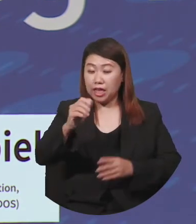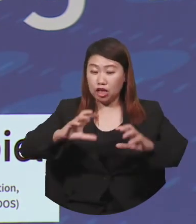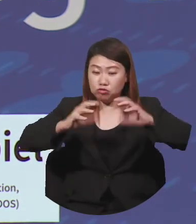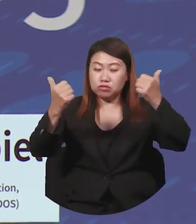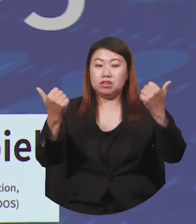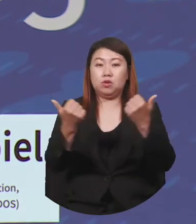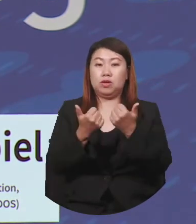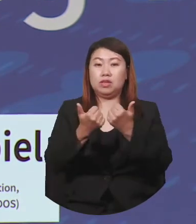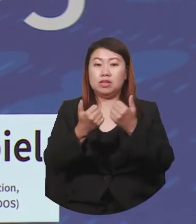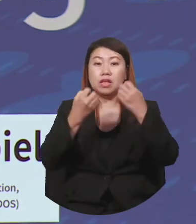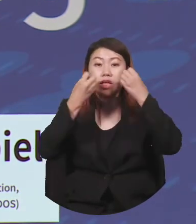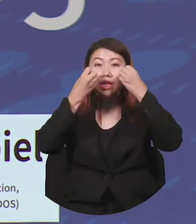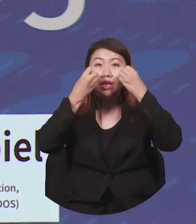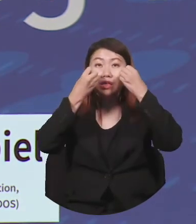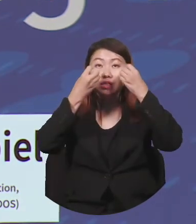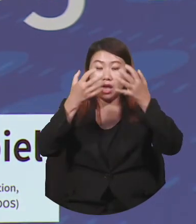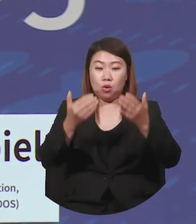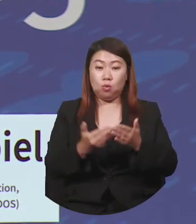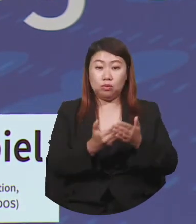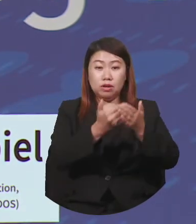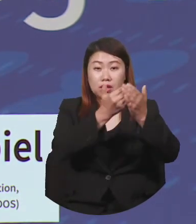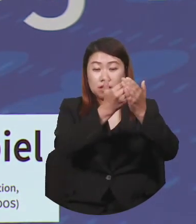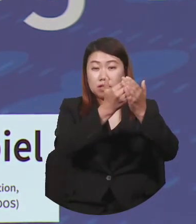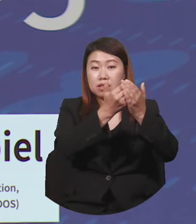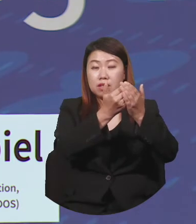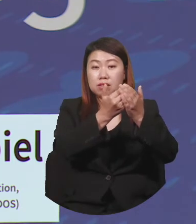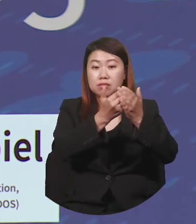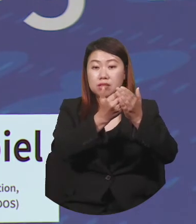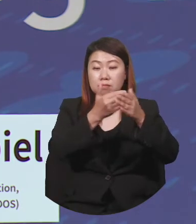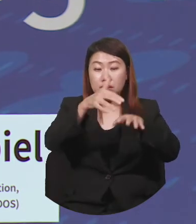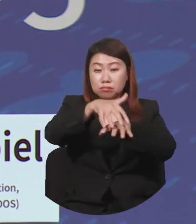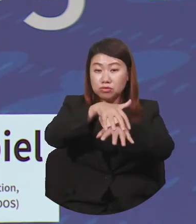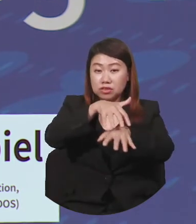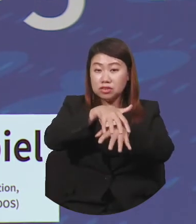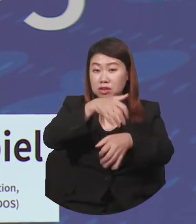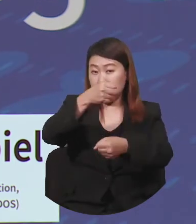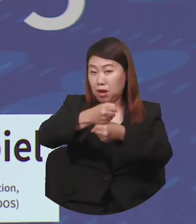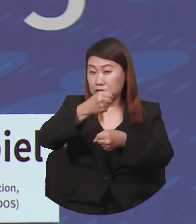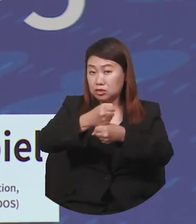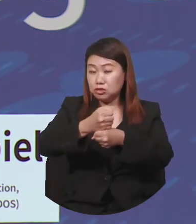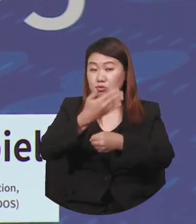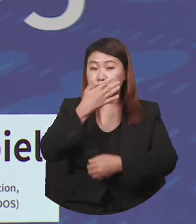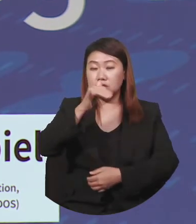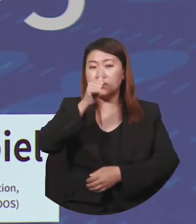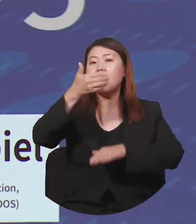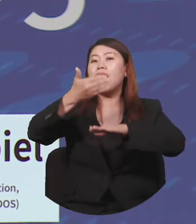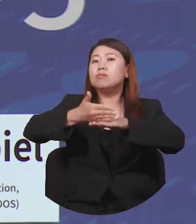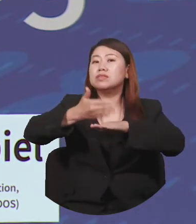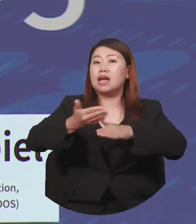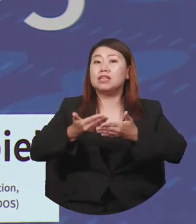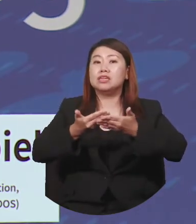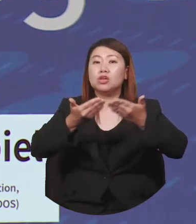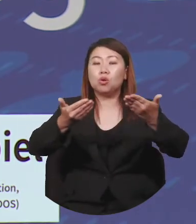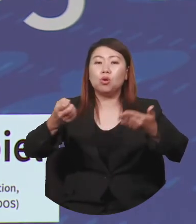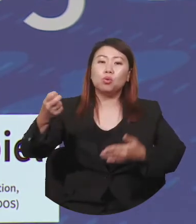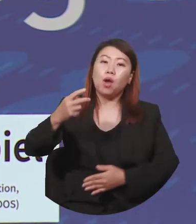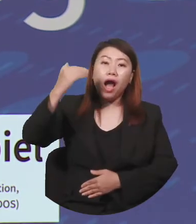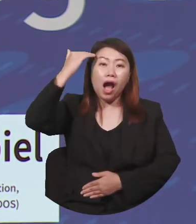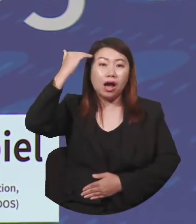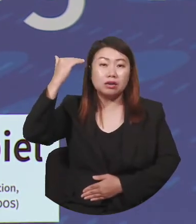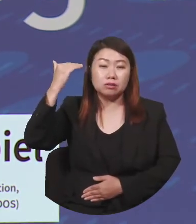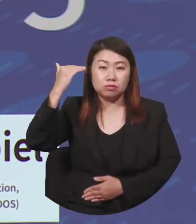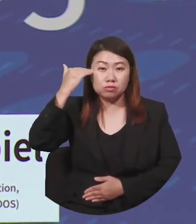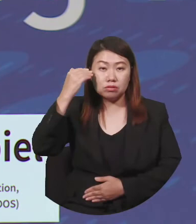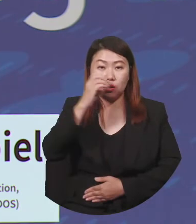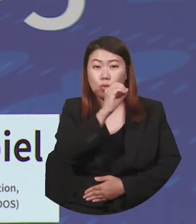potential. Second sentence, good to see that Republic of Korea might be different in terms of resources for ODA and